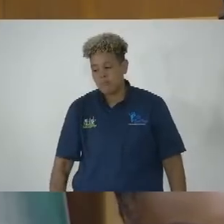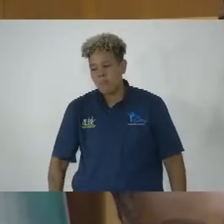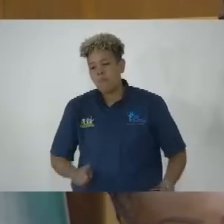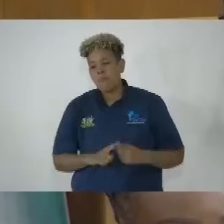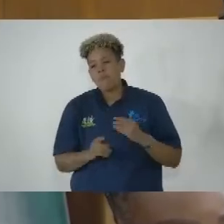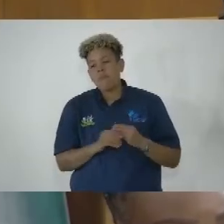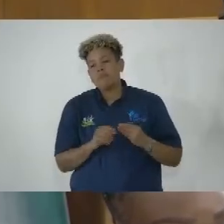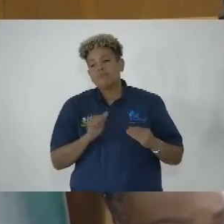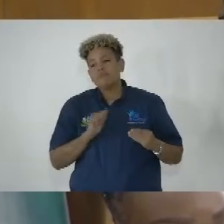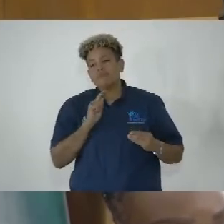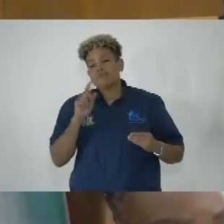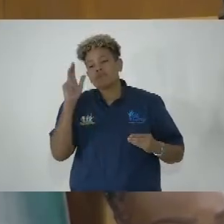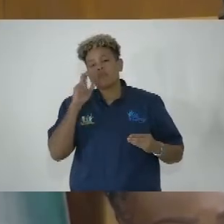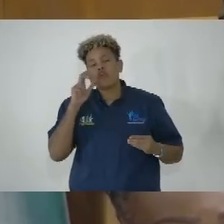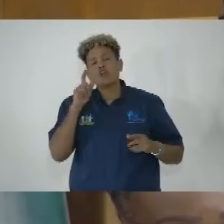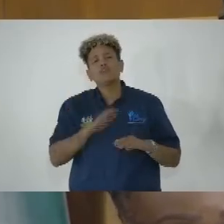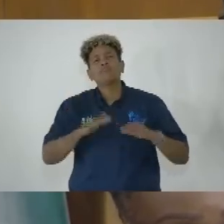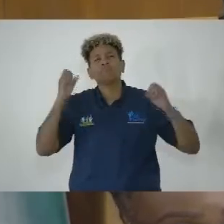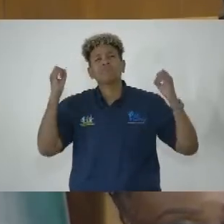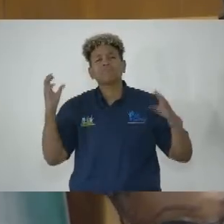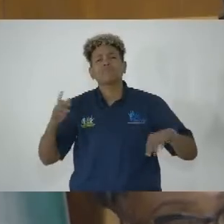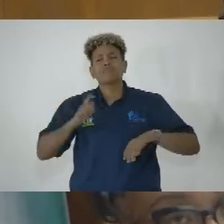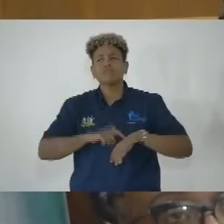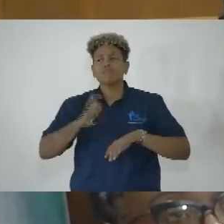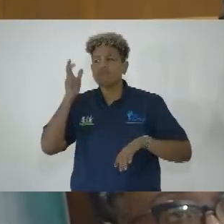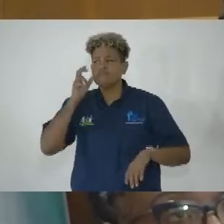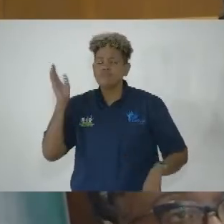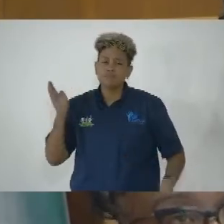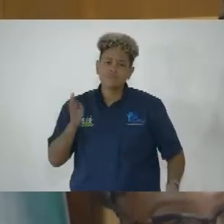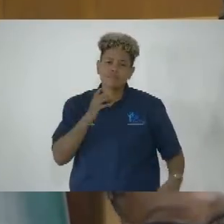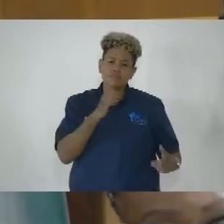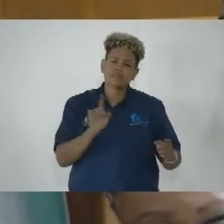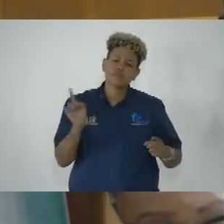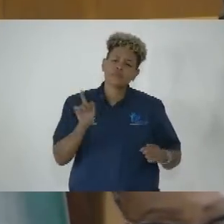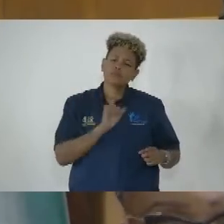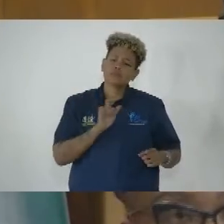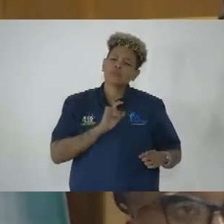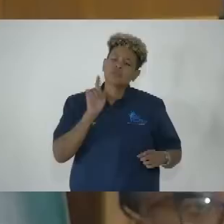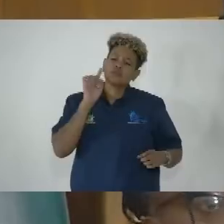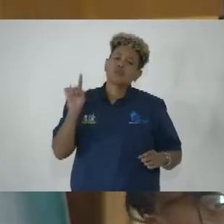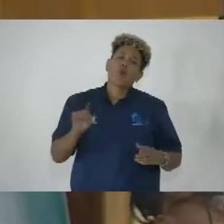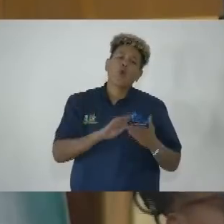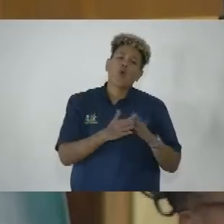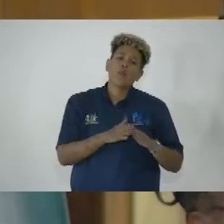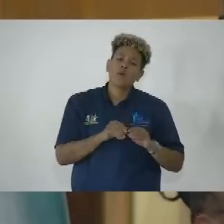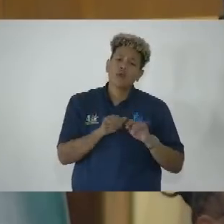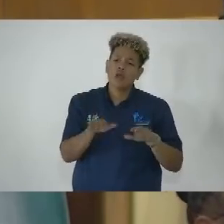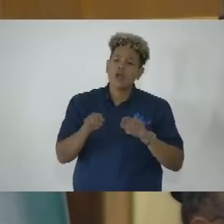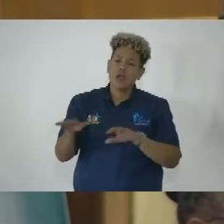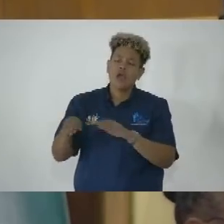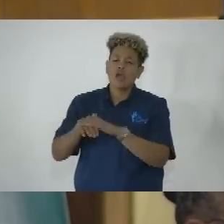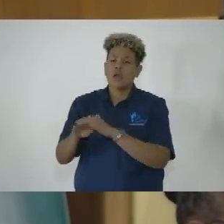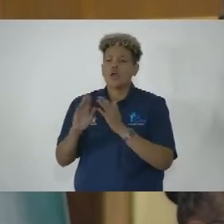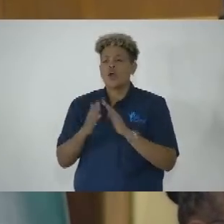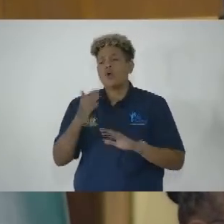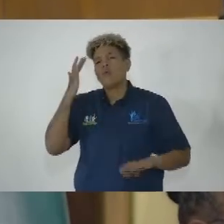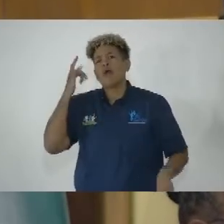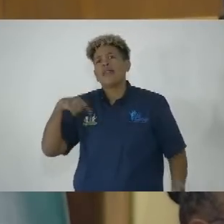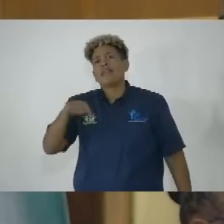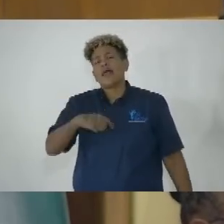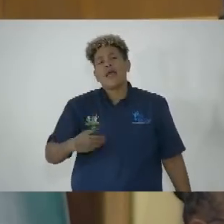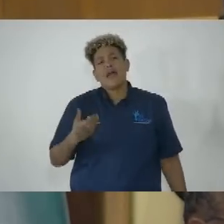have heard on a number of occasions where police go into communities because they